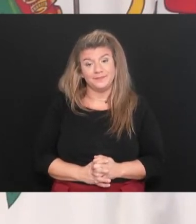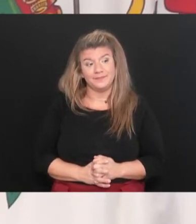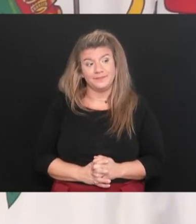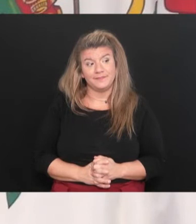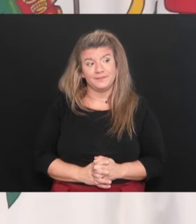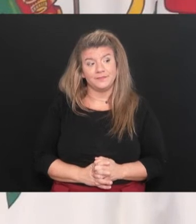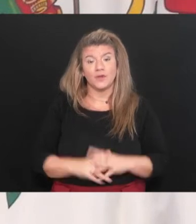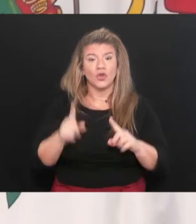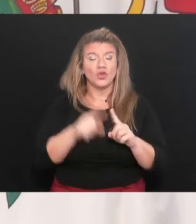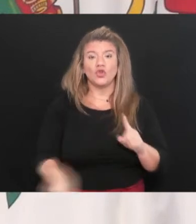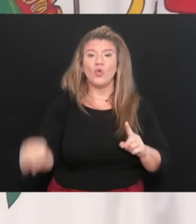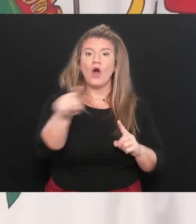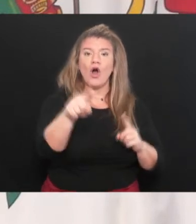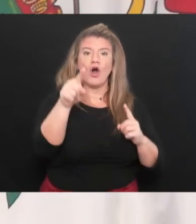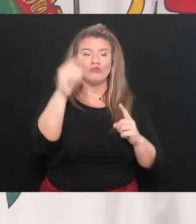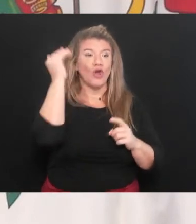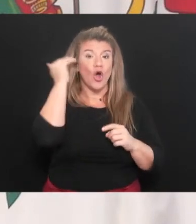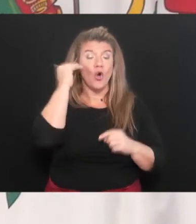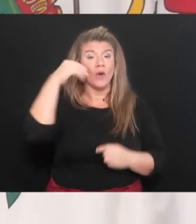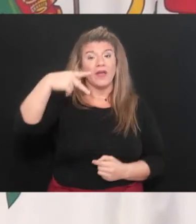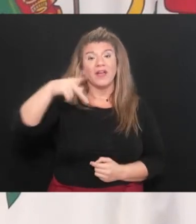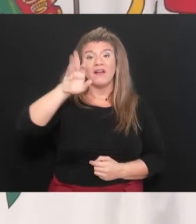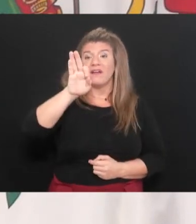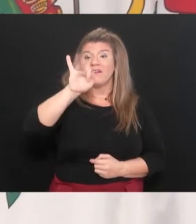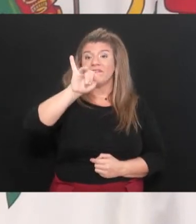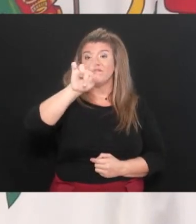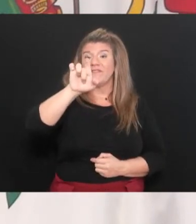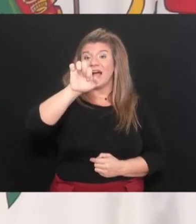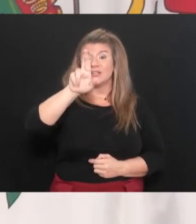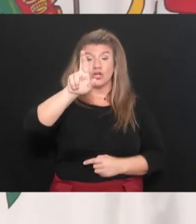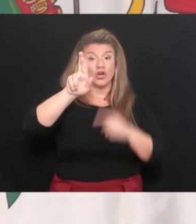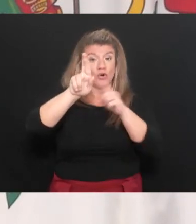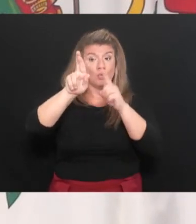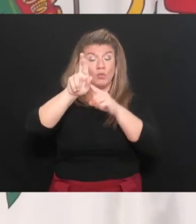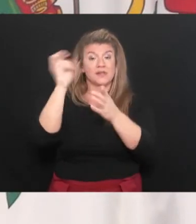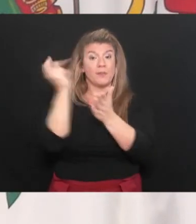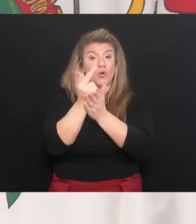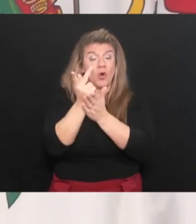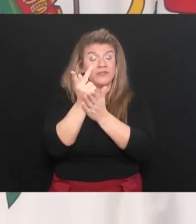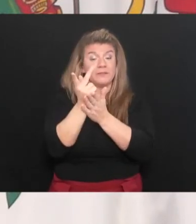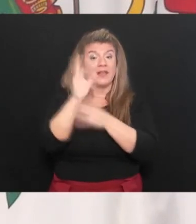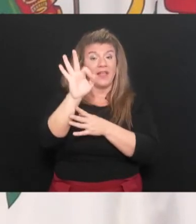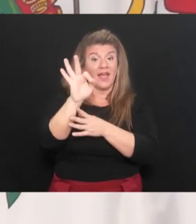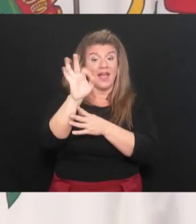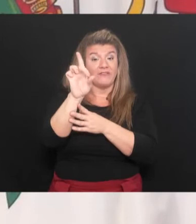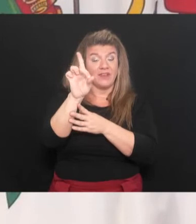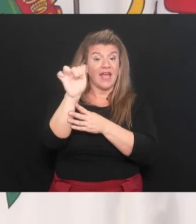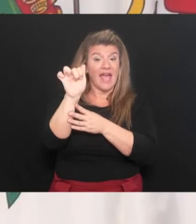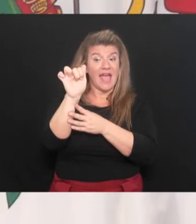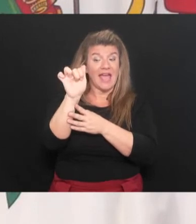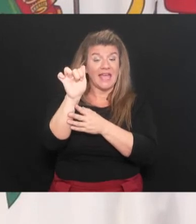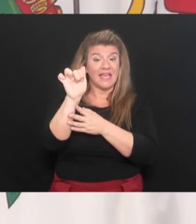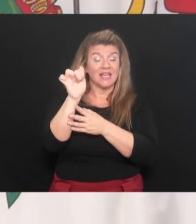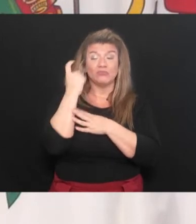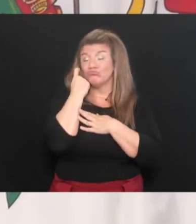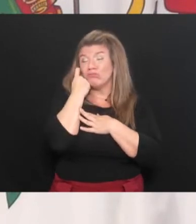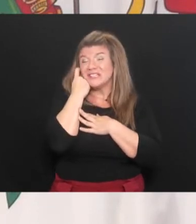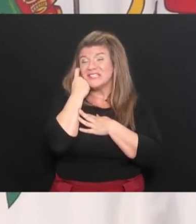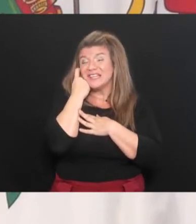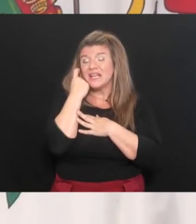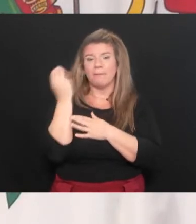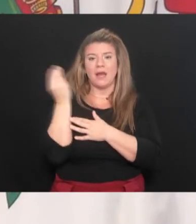You all know that Pfizer was approved by the FDA just the other day